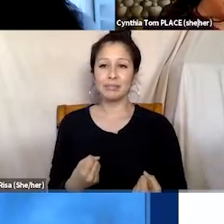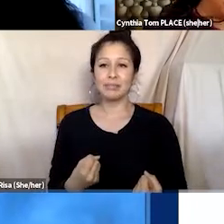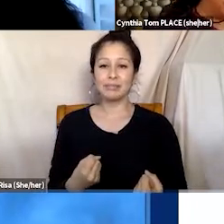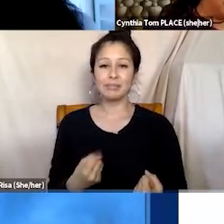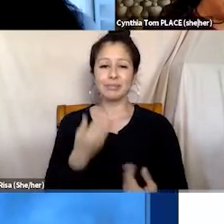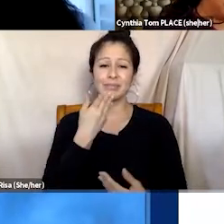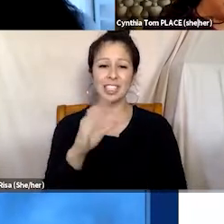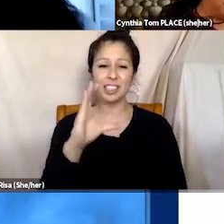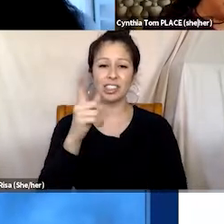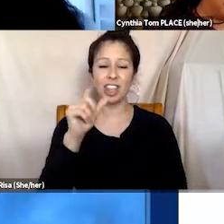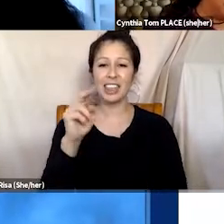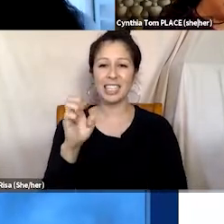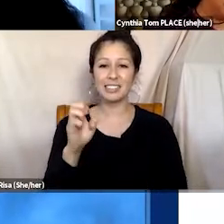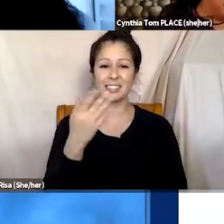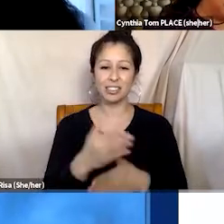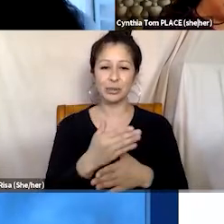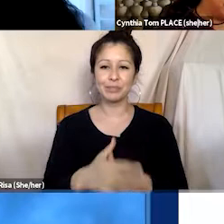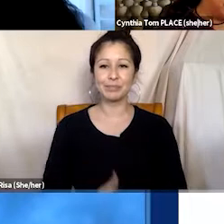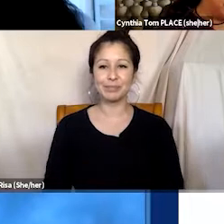Thank you, Charlene.